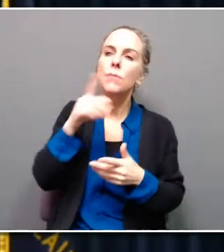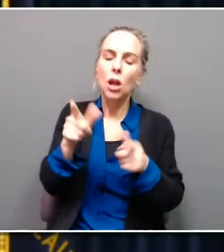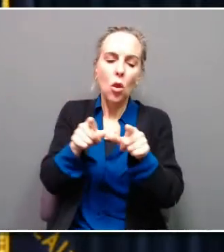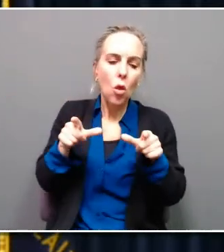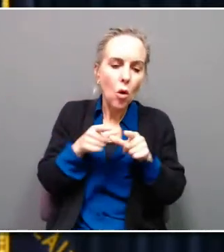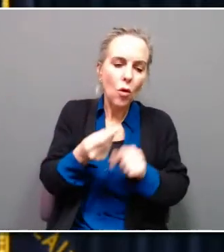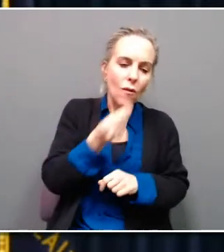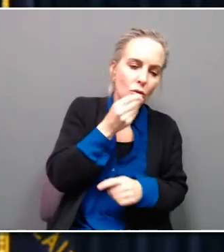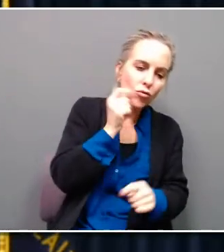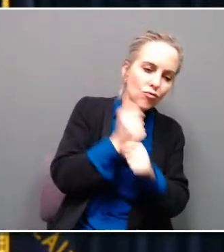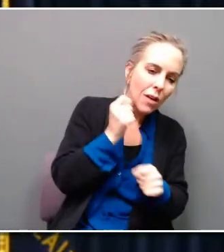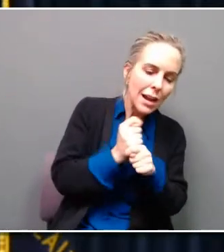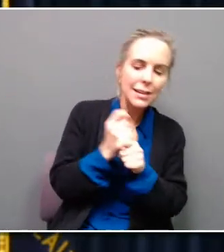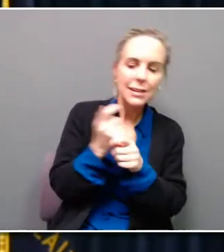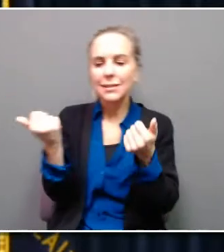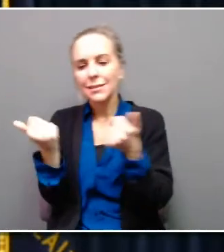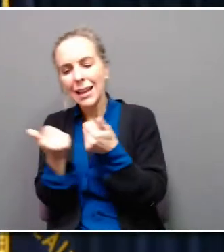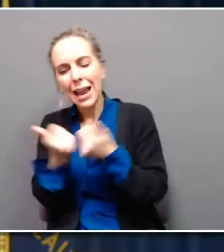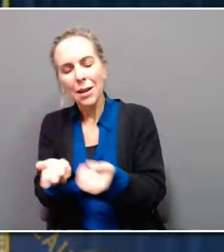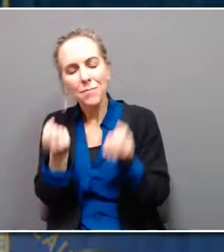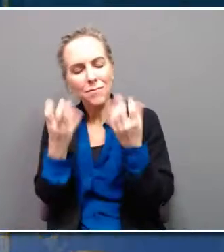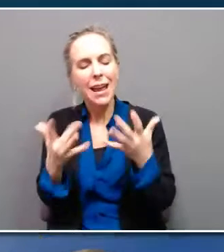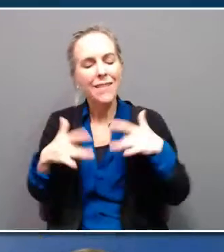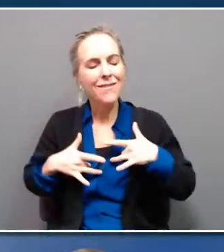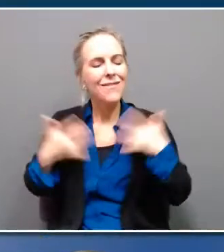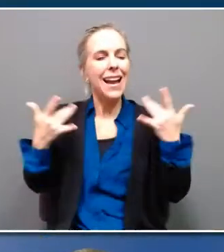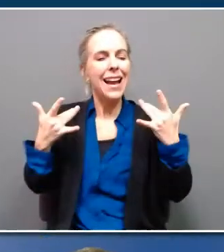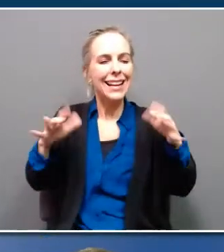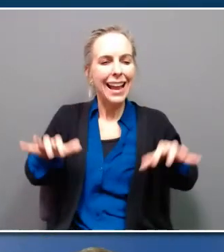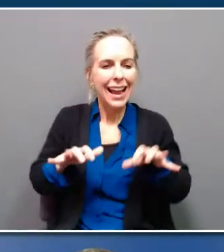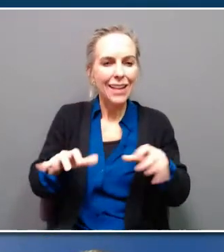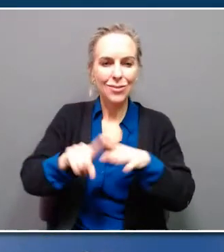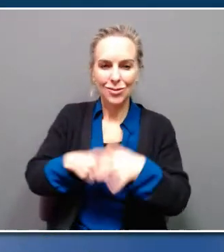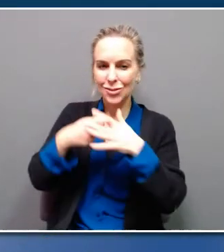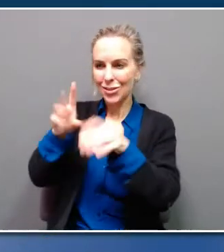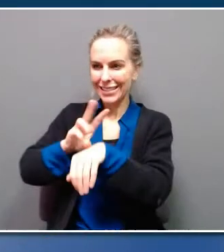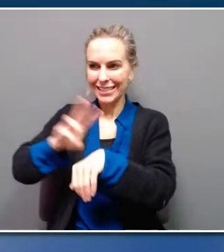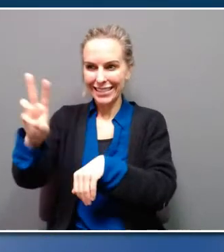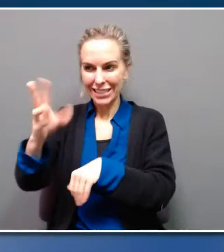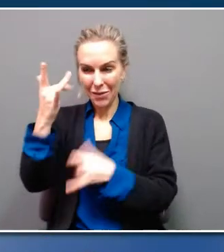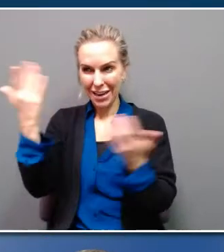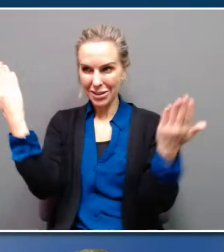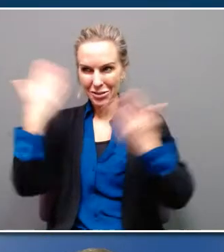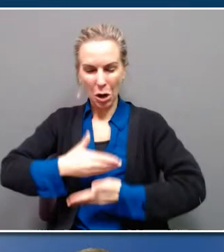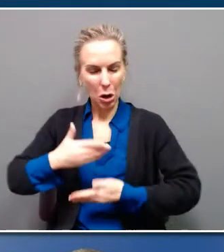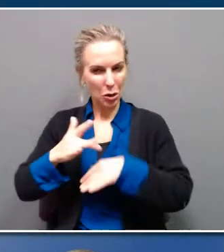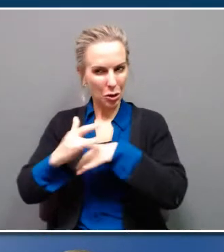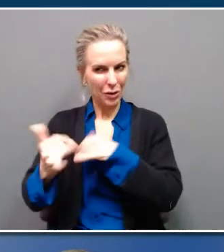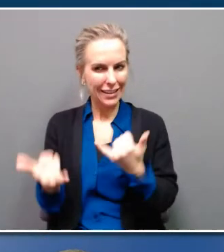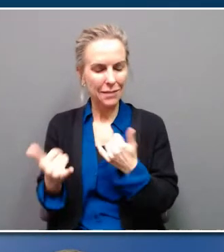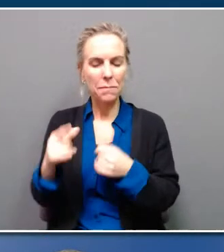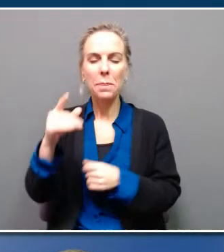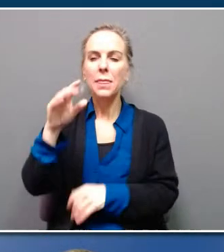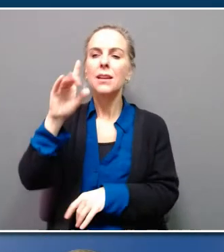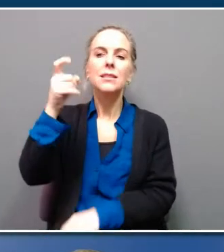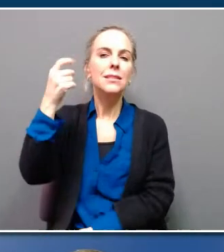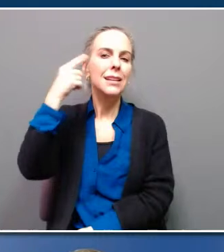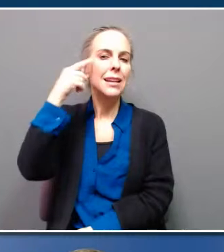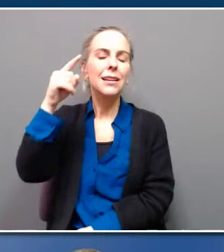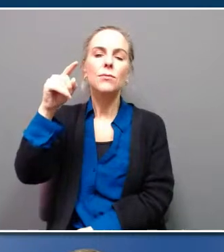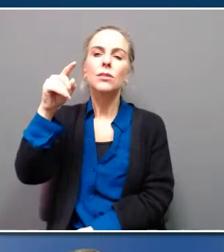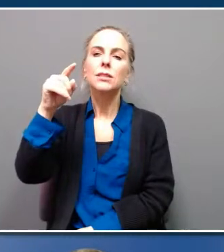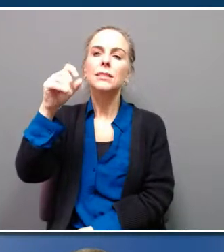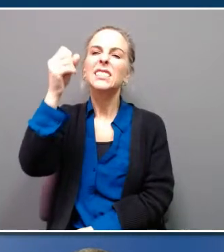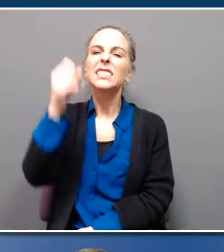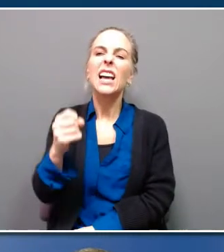lot of other fun activities starting at 6 p.m. because it gets dark really fast now on the Capitol South lawn. That's between the Capitol